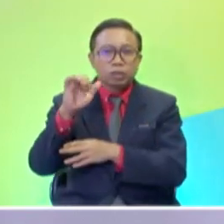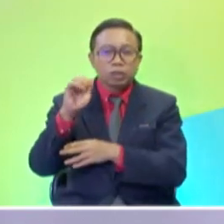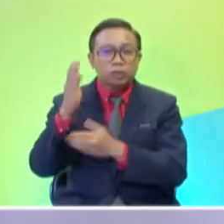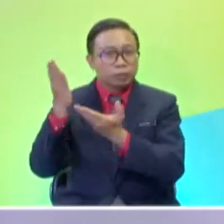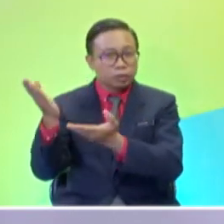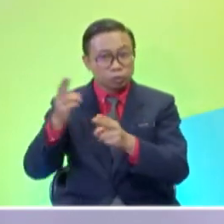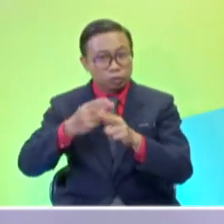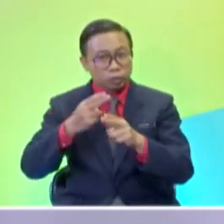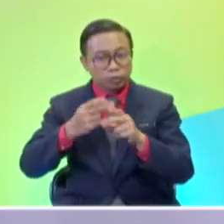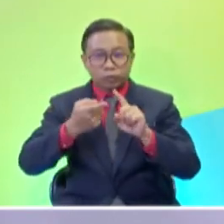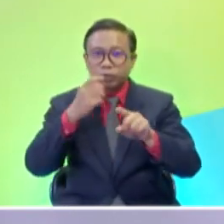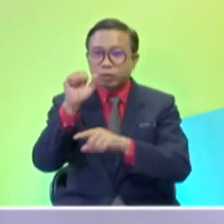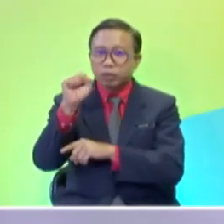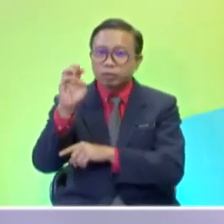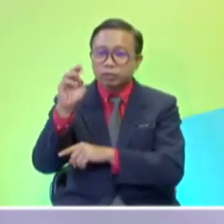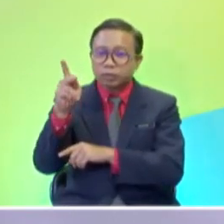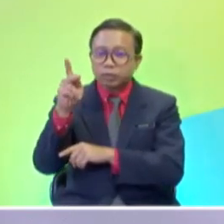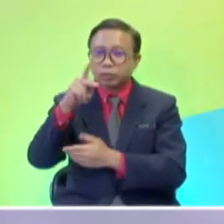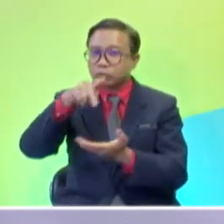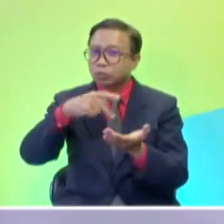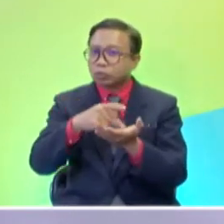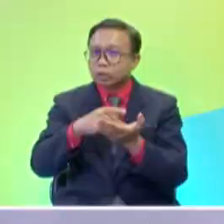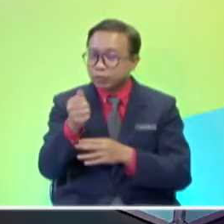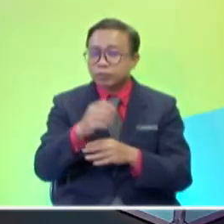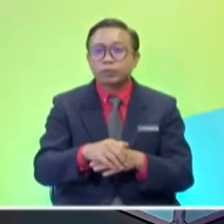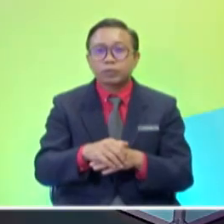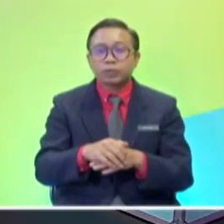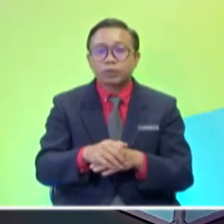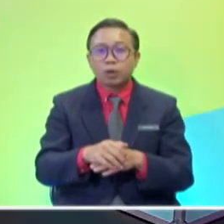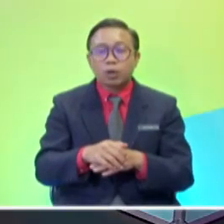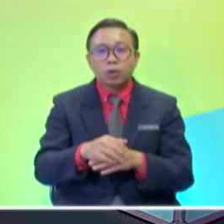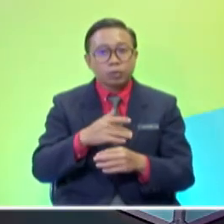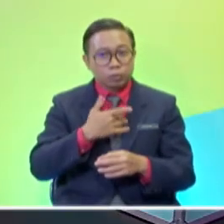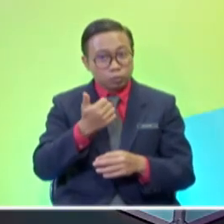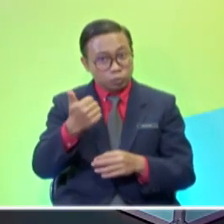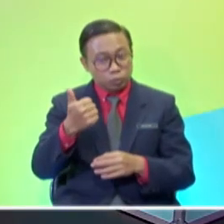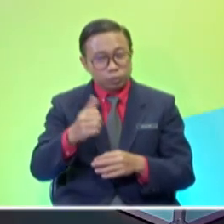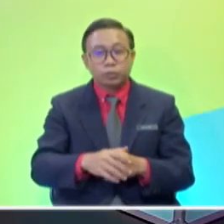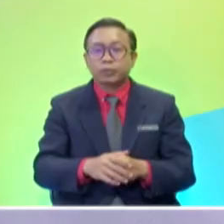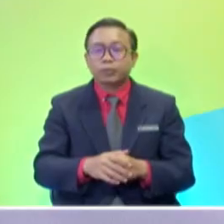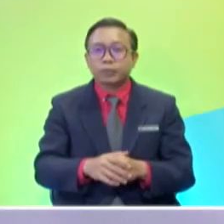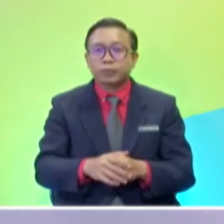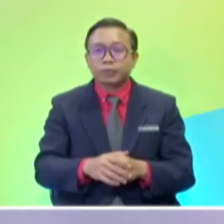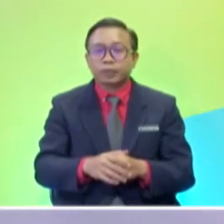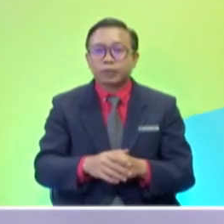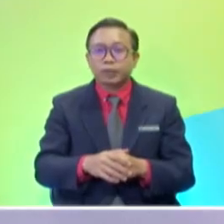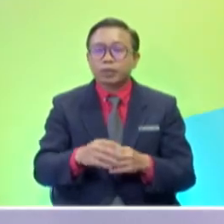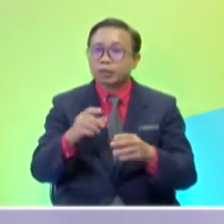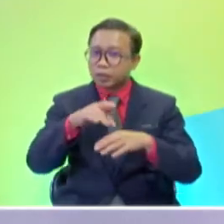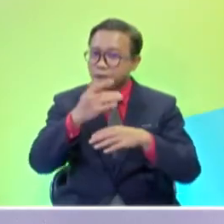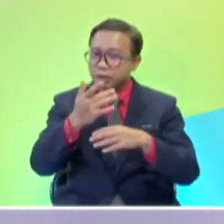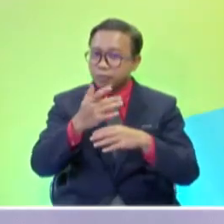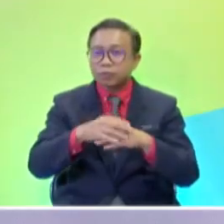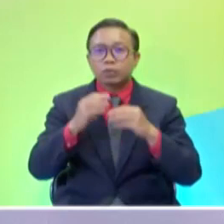Razak from SMK Pusat Bandar Puchong 1 Selangor. And for your information, teacher Halimatul Saadia is also known